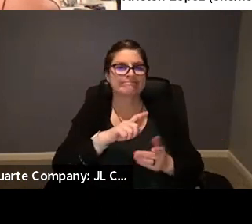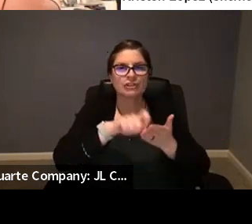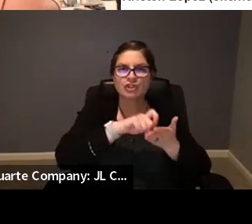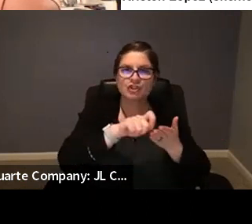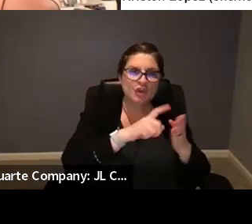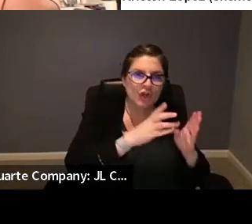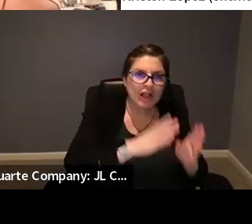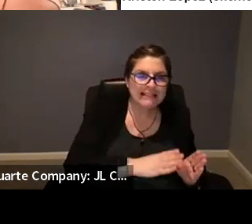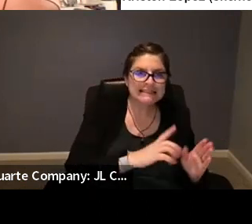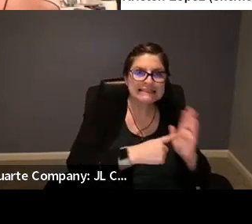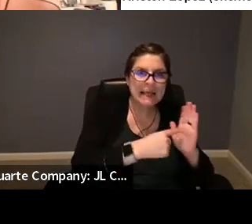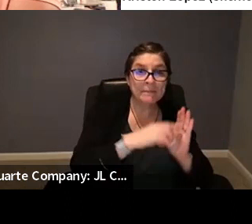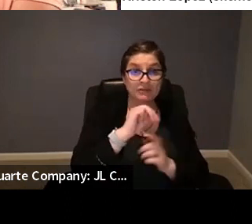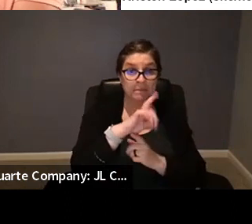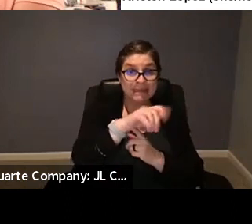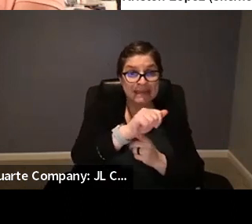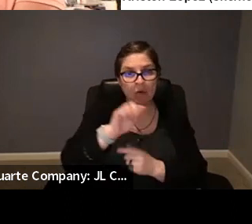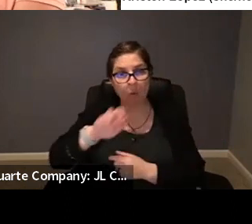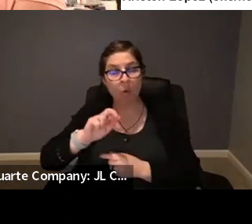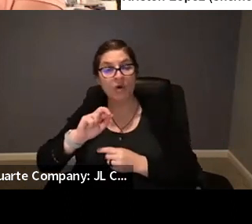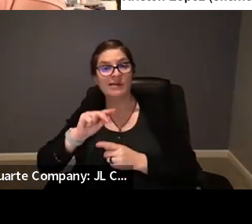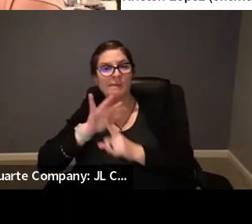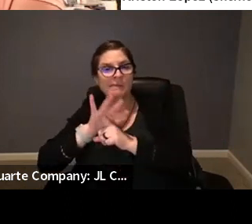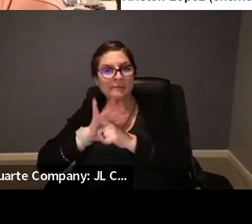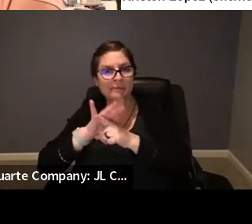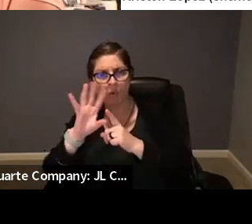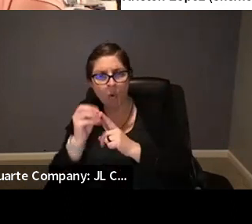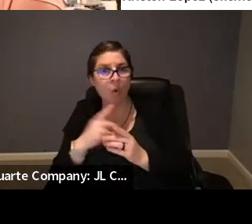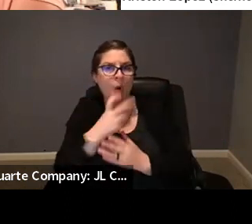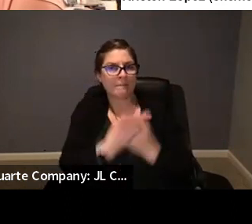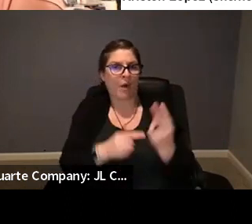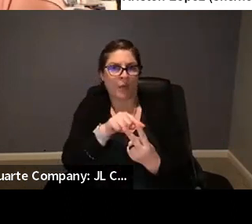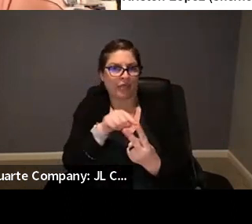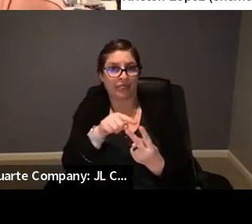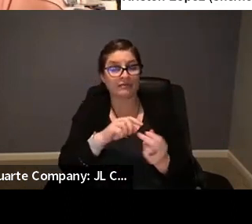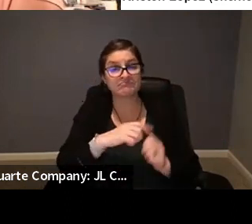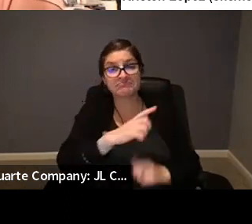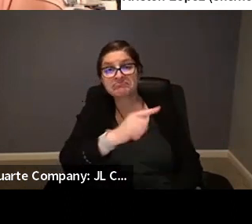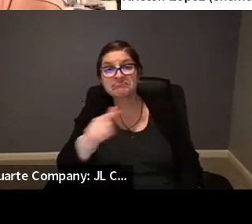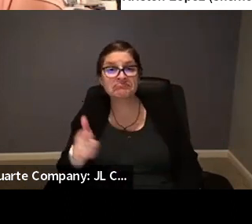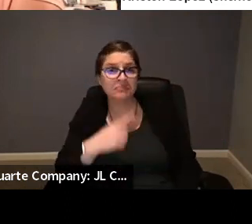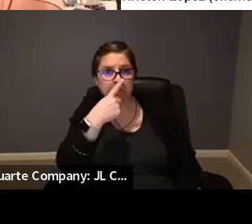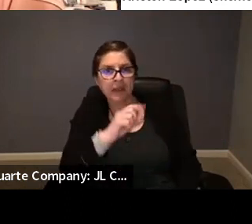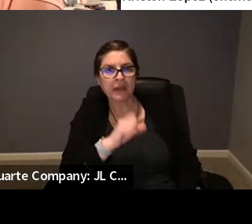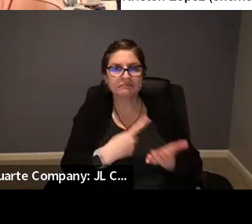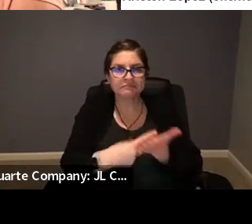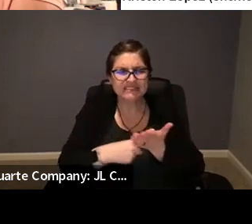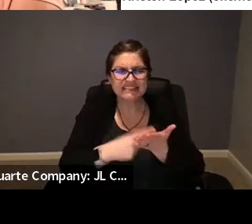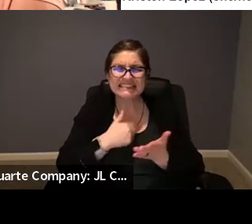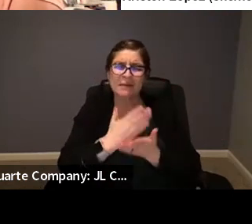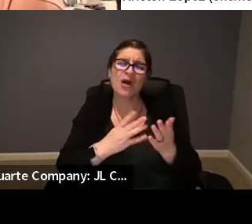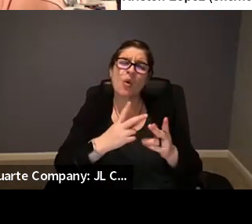media, or popular culture, or both. Can you each talk about some of the